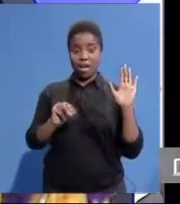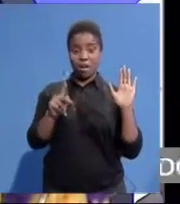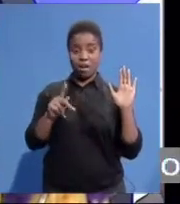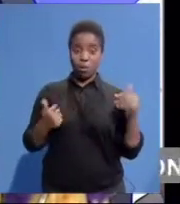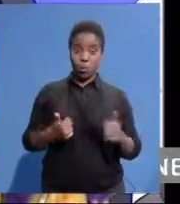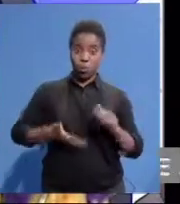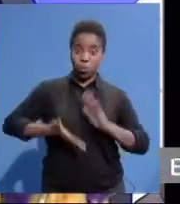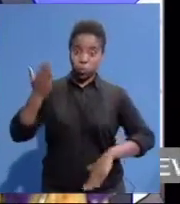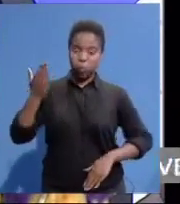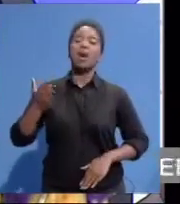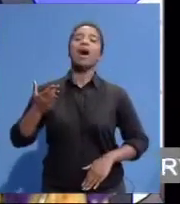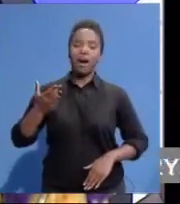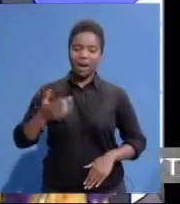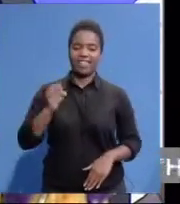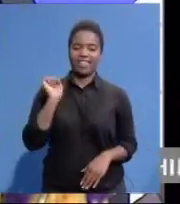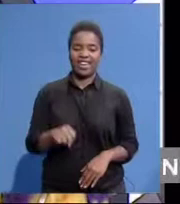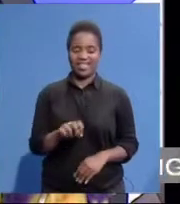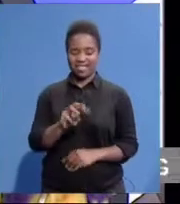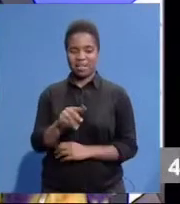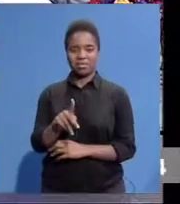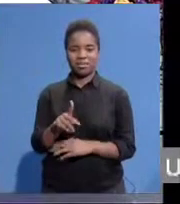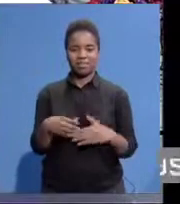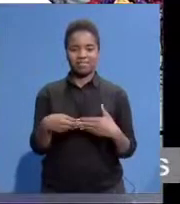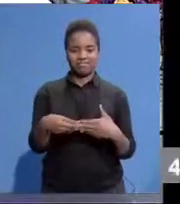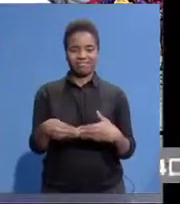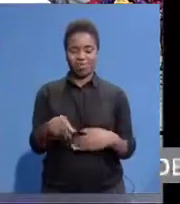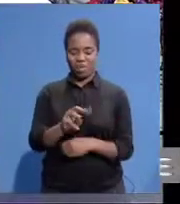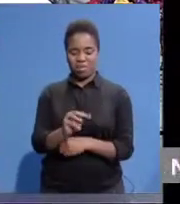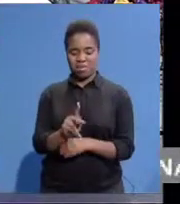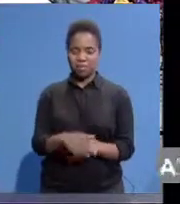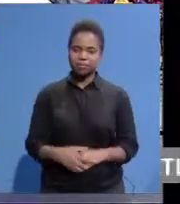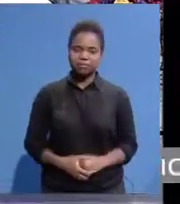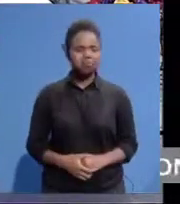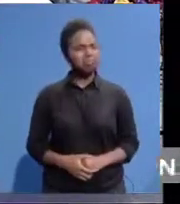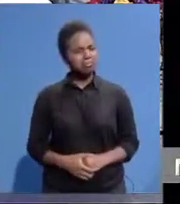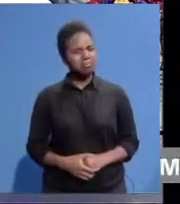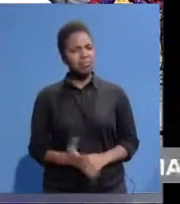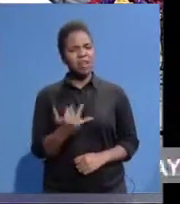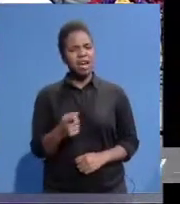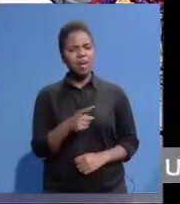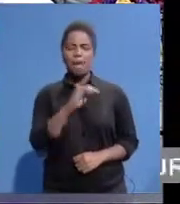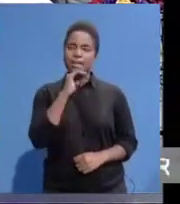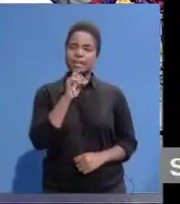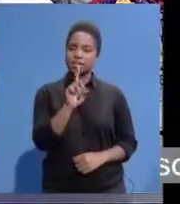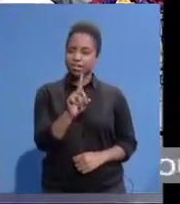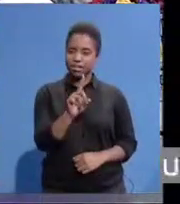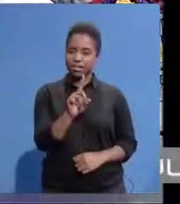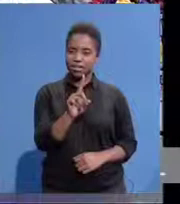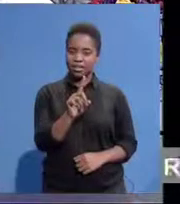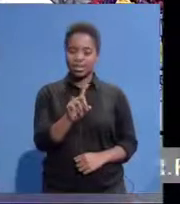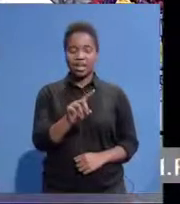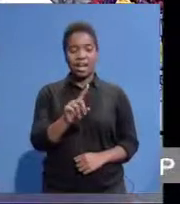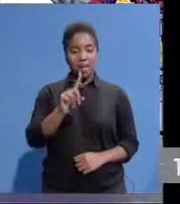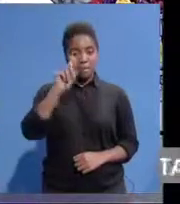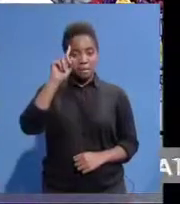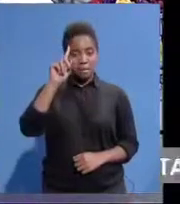So that's the man in Nelson Mandela. I suppose the question is he a product of the Youth League, or is the Youth League a product of him?